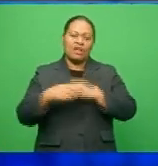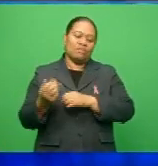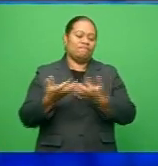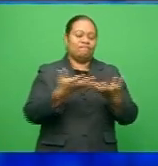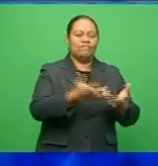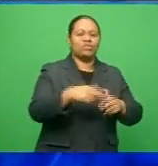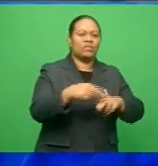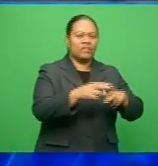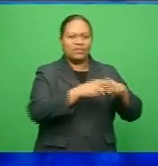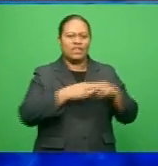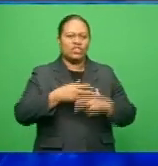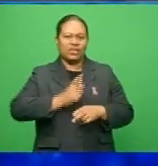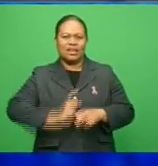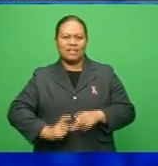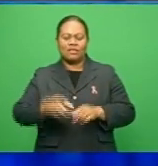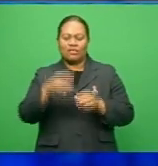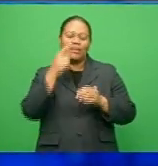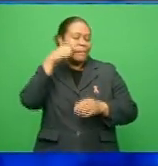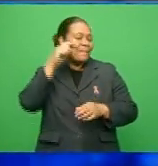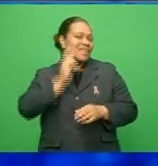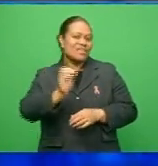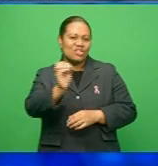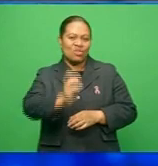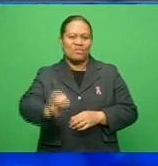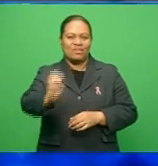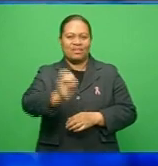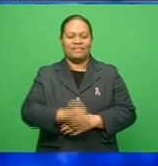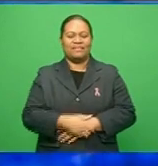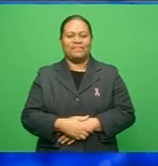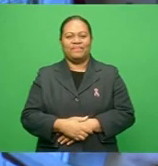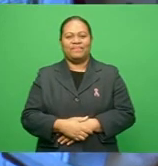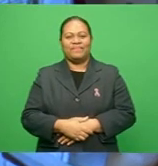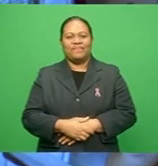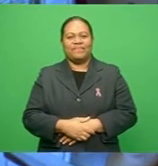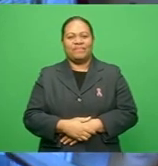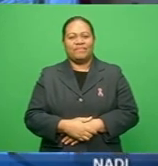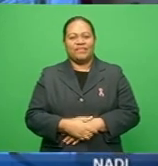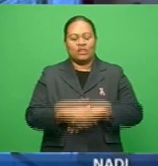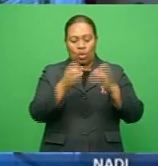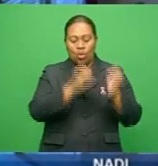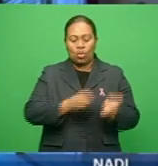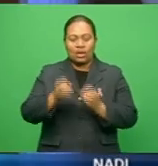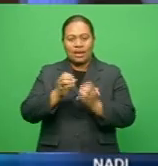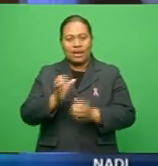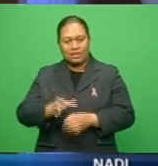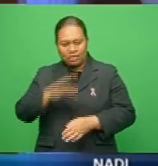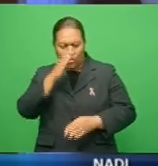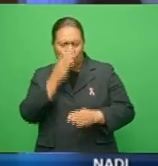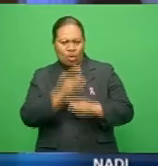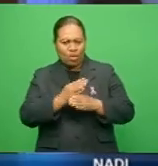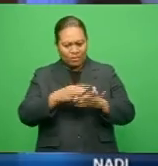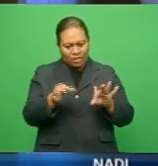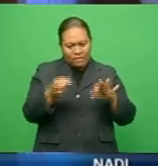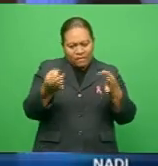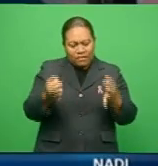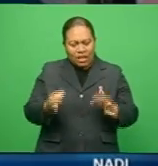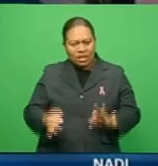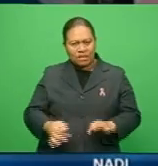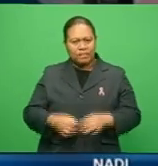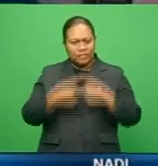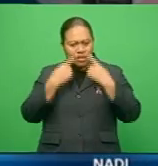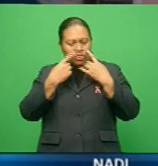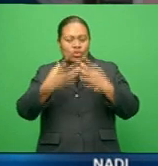Cancer Society for Pinktober. Philippe Nkaso has more. The organizers are hoping that the fashion show will be a platform